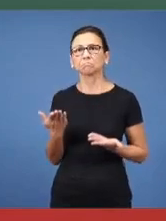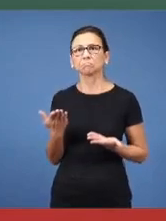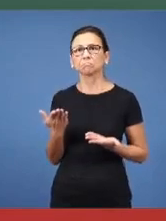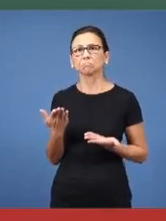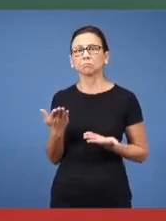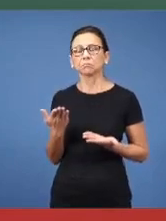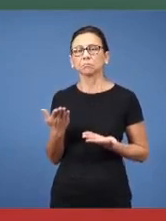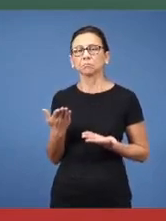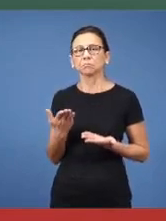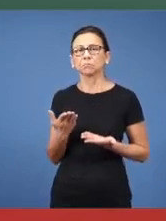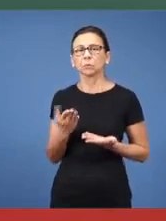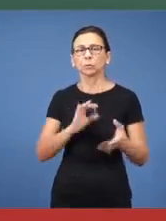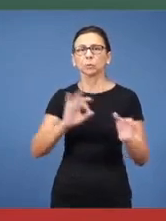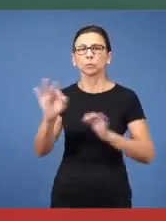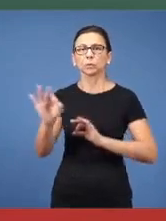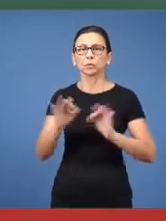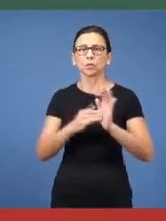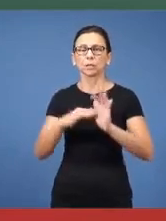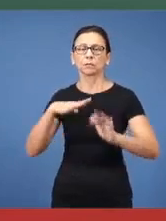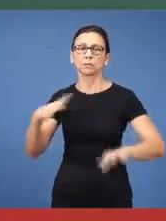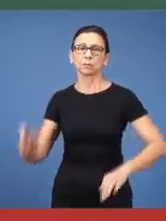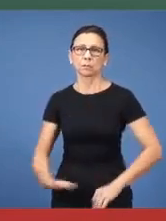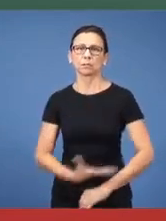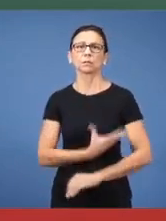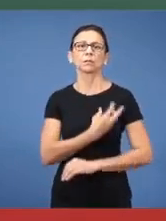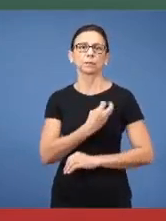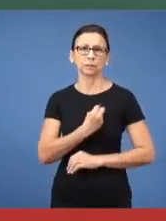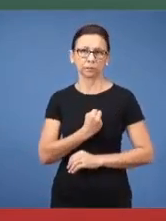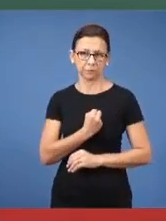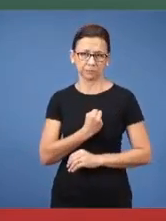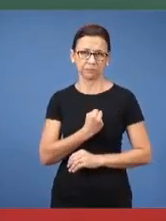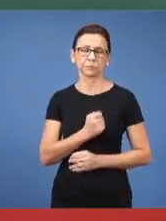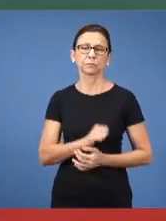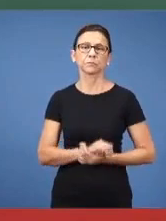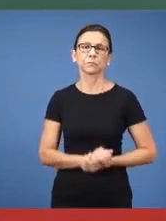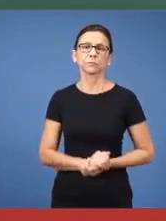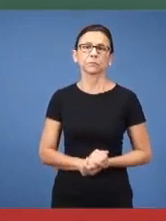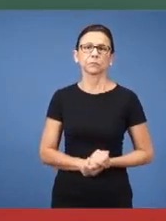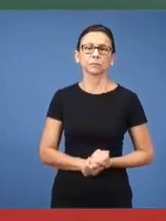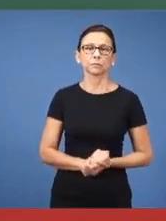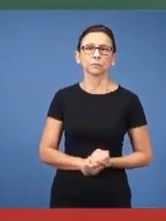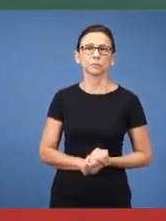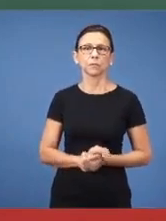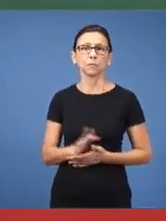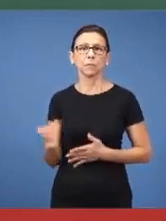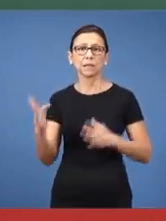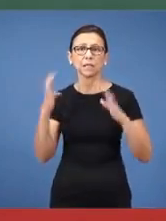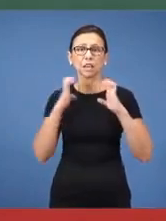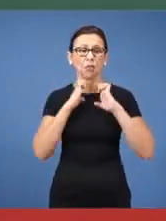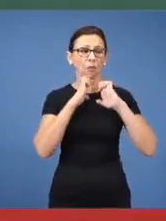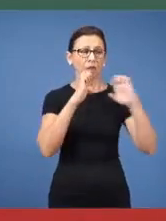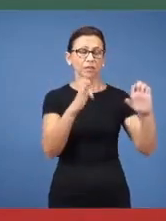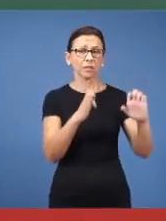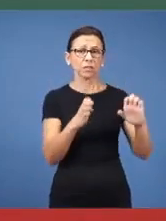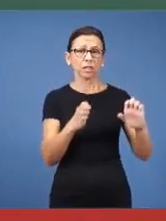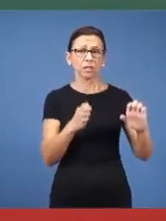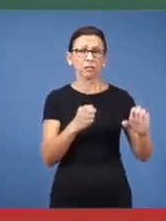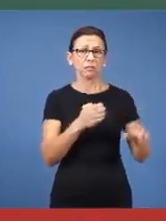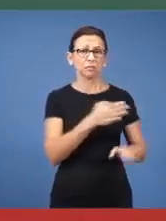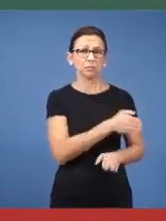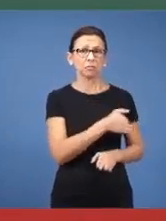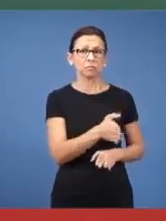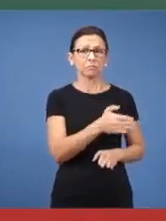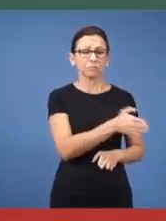from, where they are, where we're going to. There's a people, a gospel